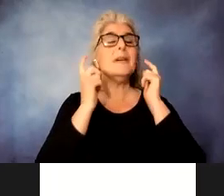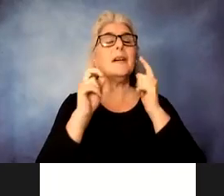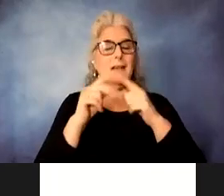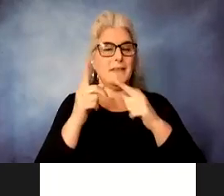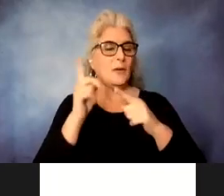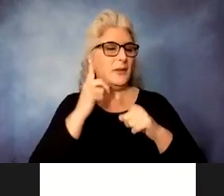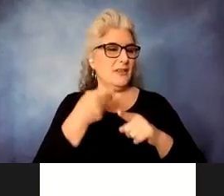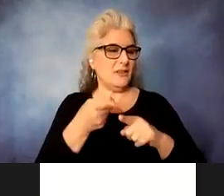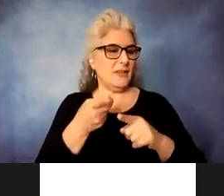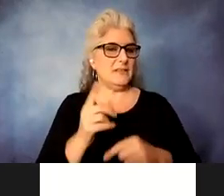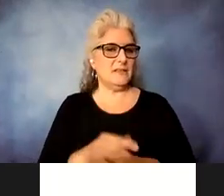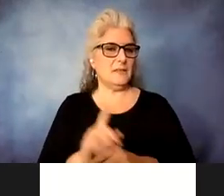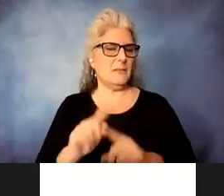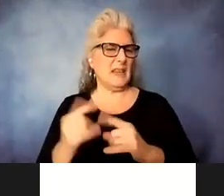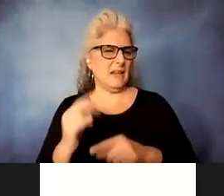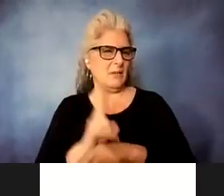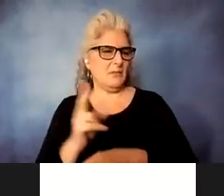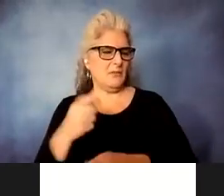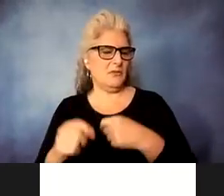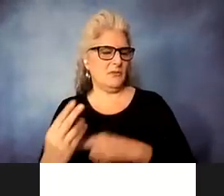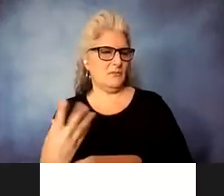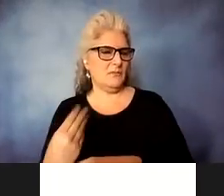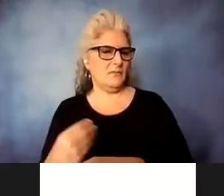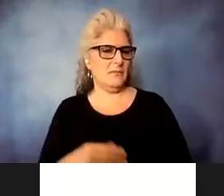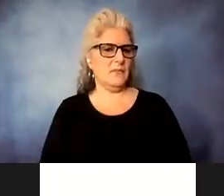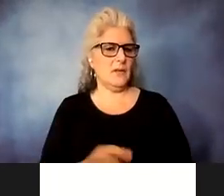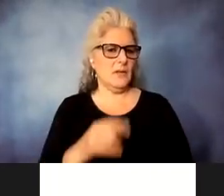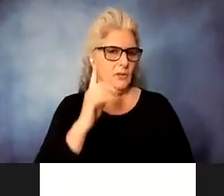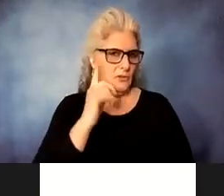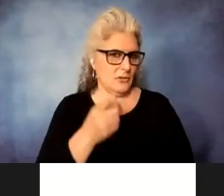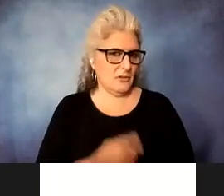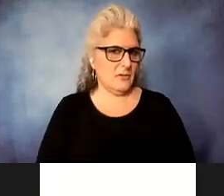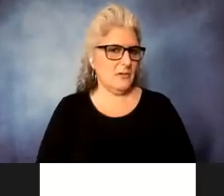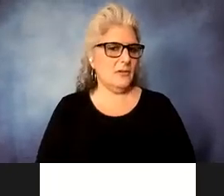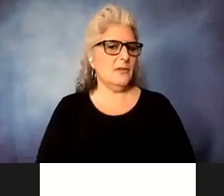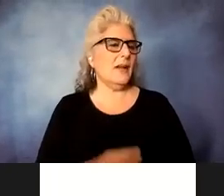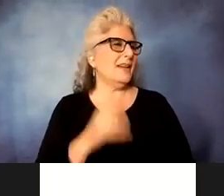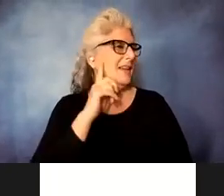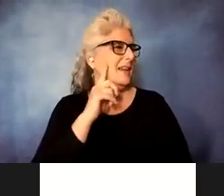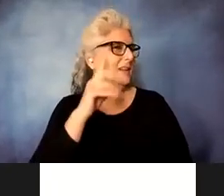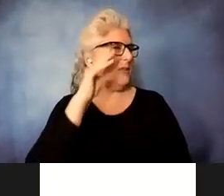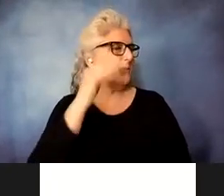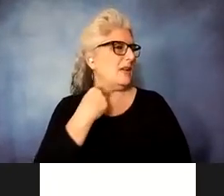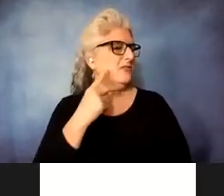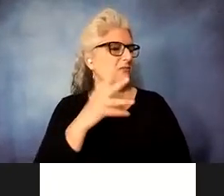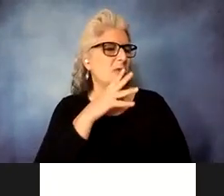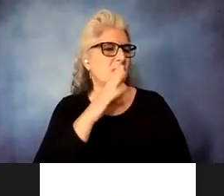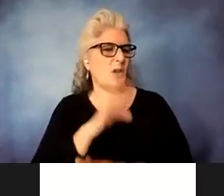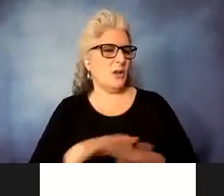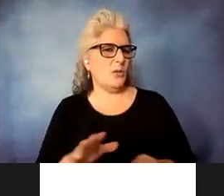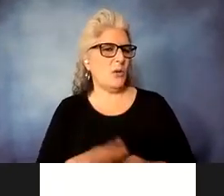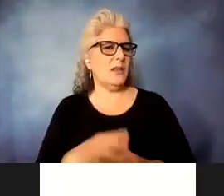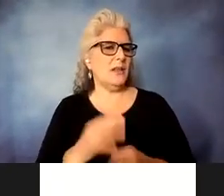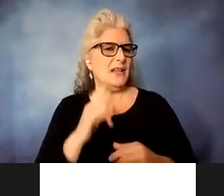in. Once you have made your selections, you can review your selections and then choose to have your ballot marked.